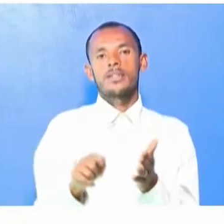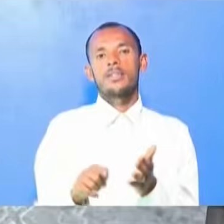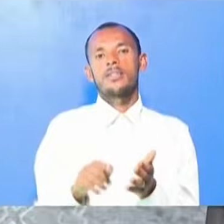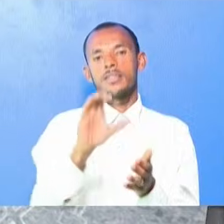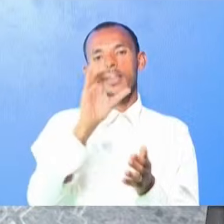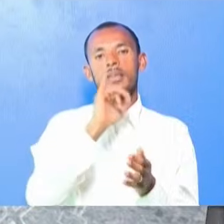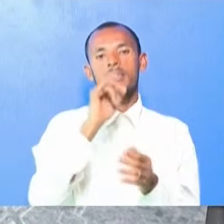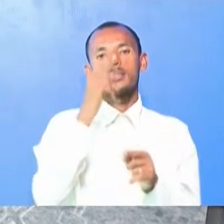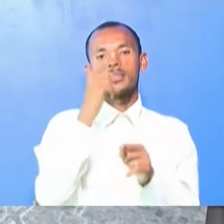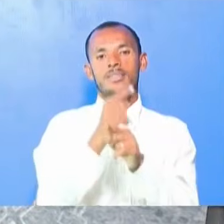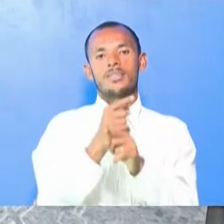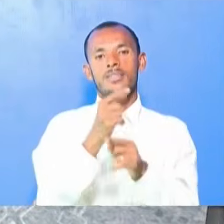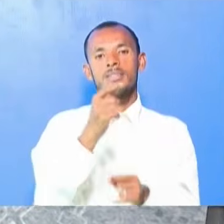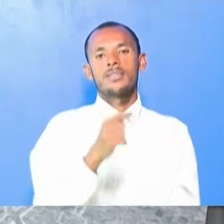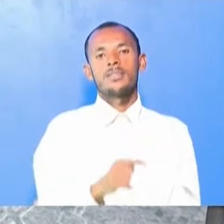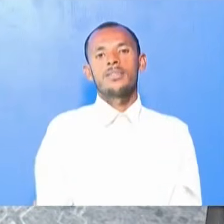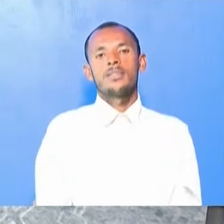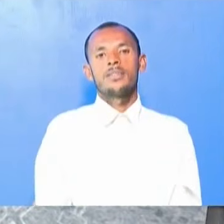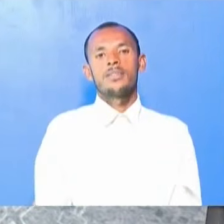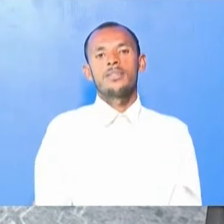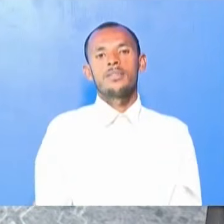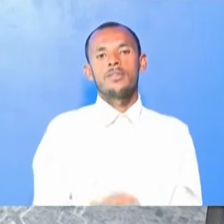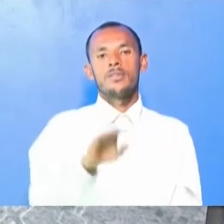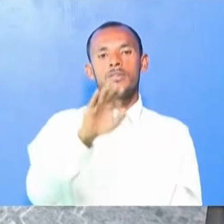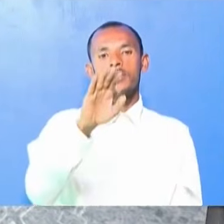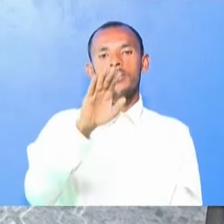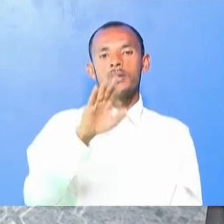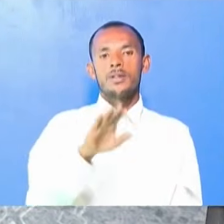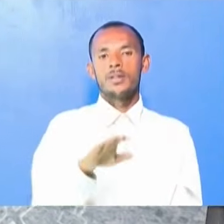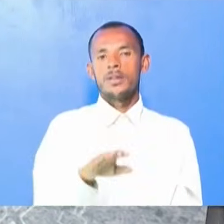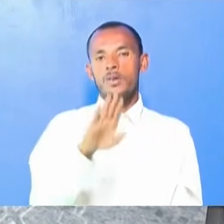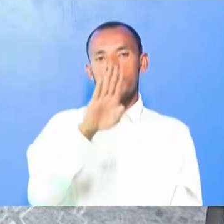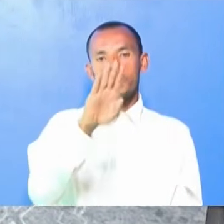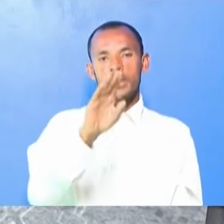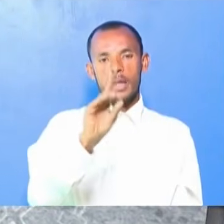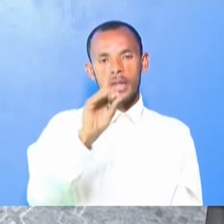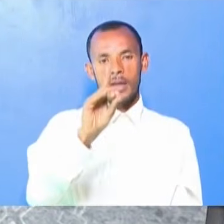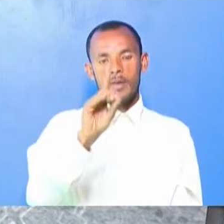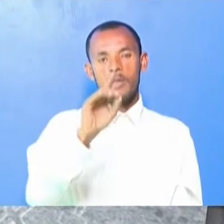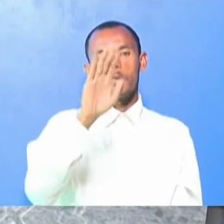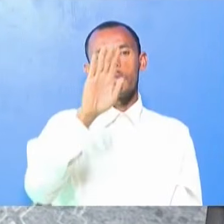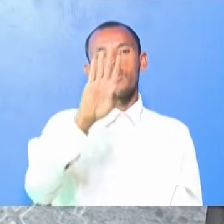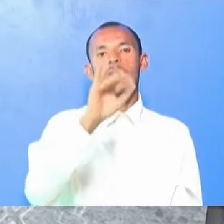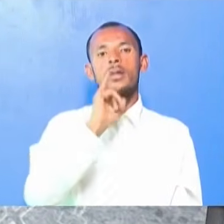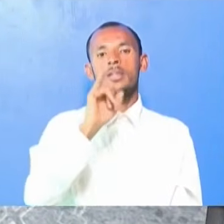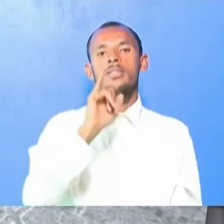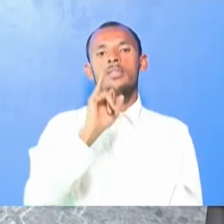correct. 4 is element of Z plus.